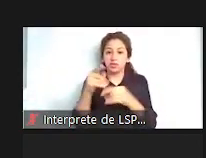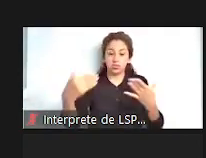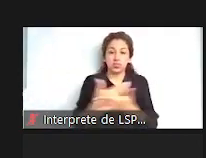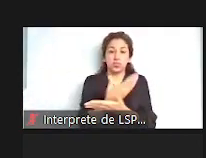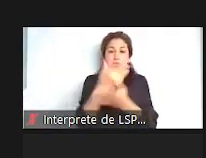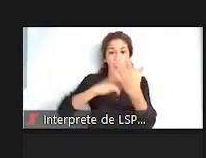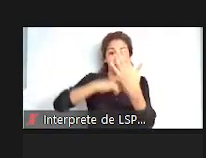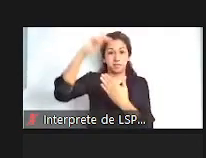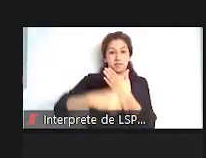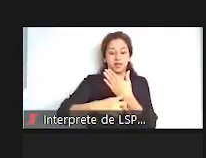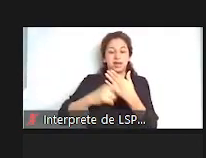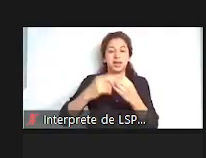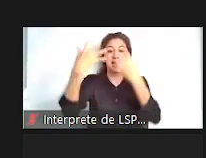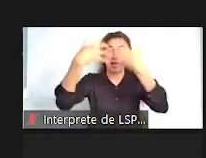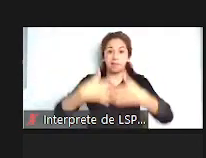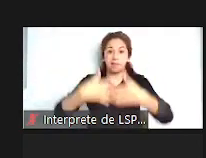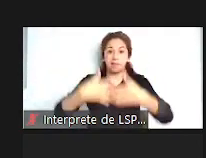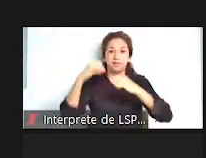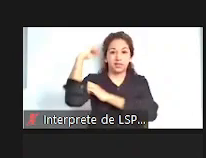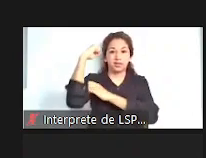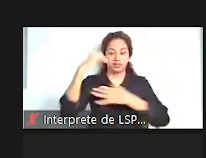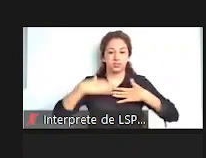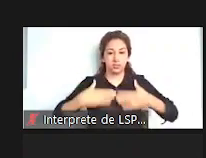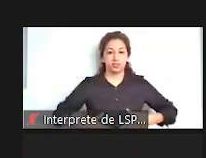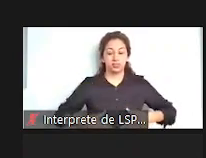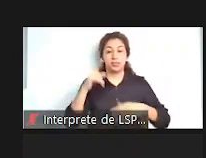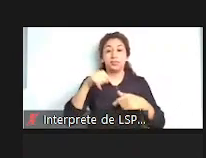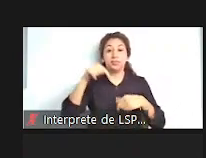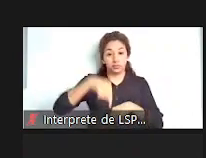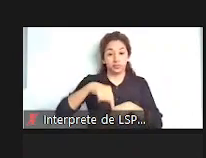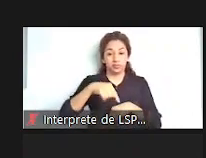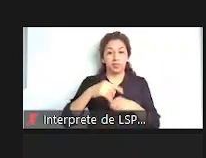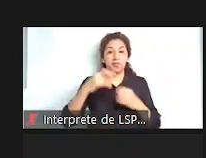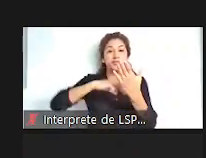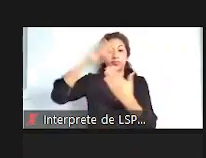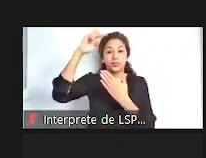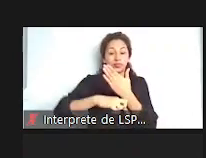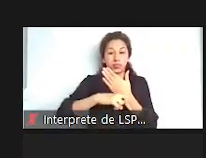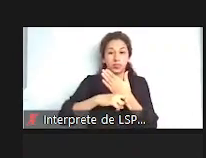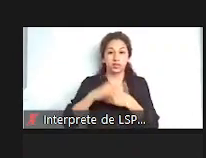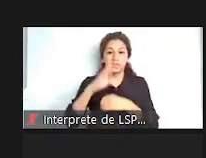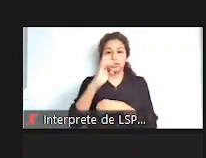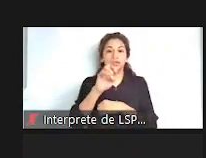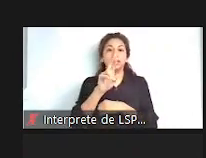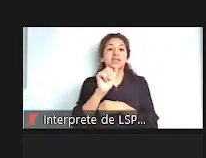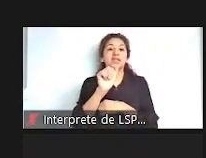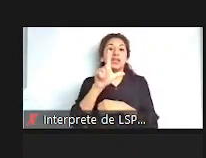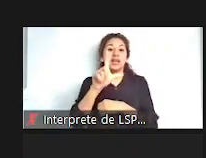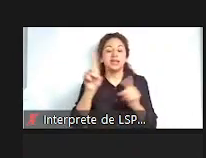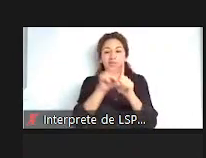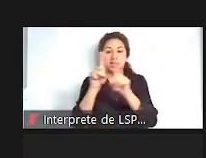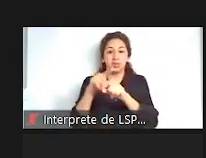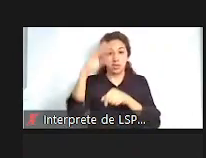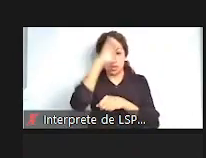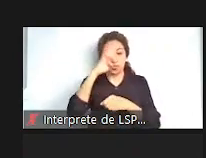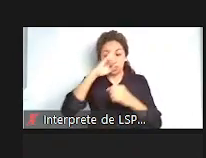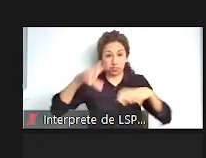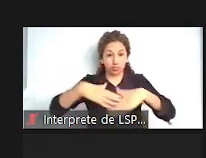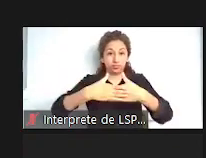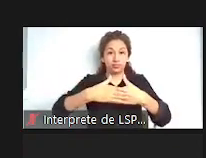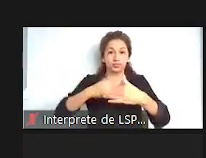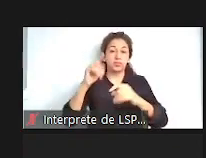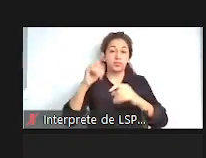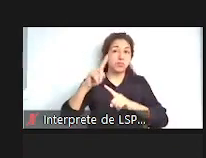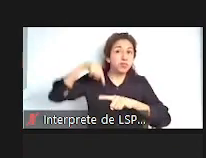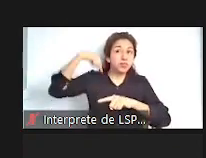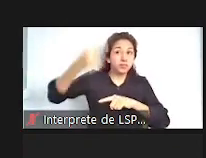and implementing this um action plan on business and human rights so from this project and the future european cooperation